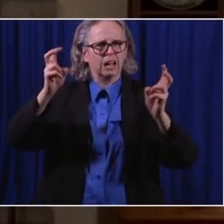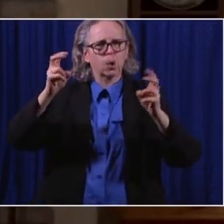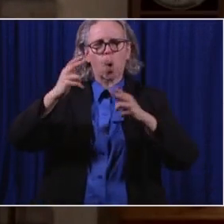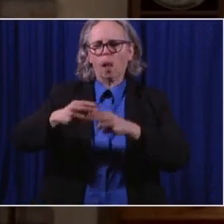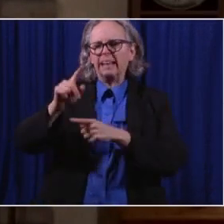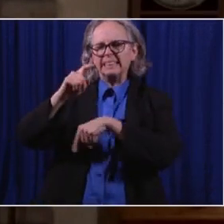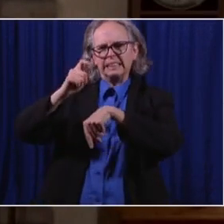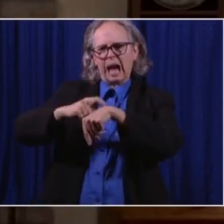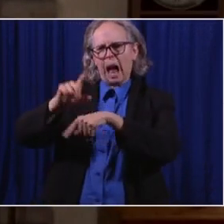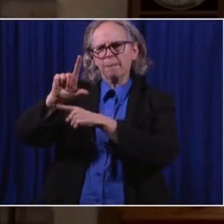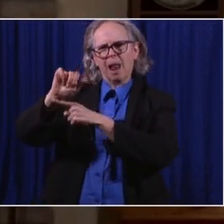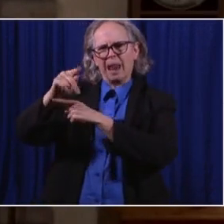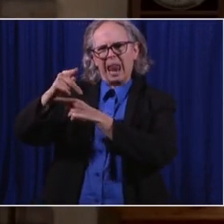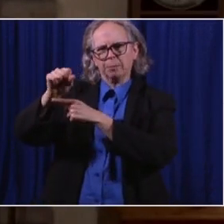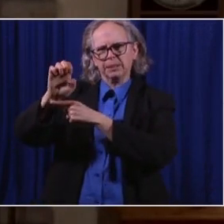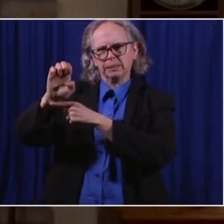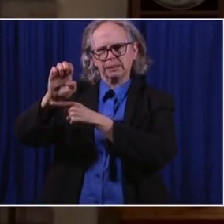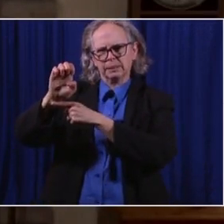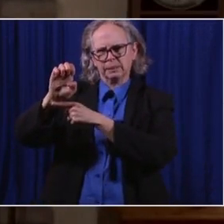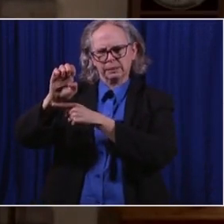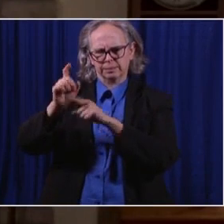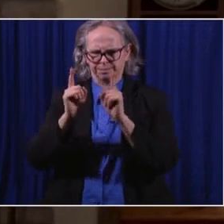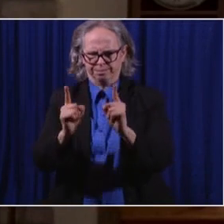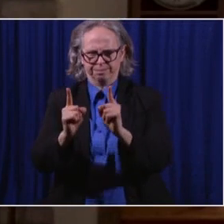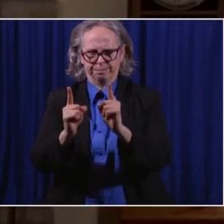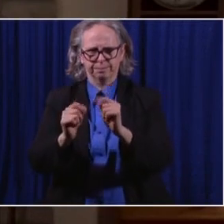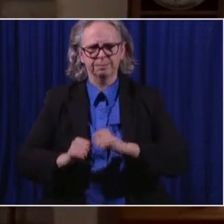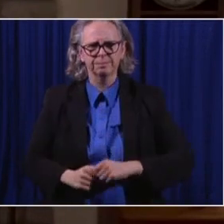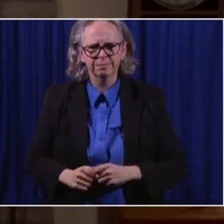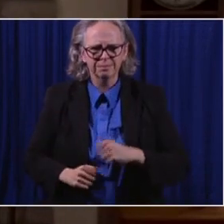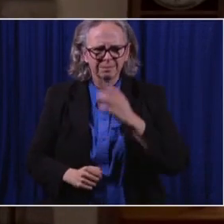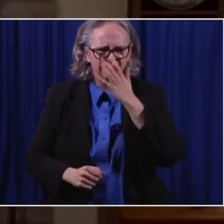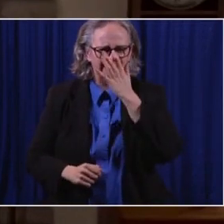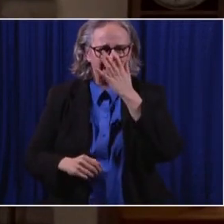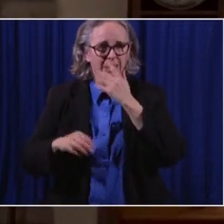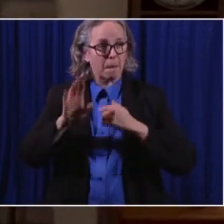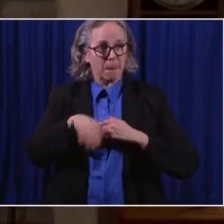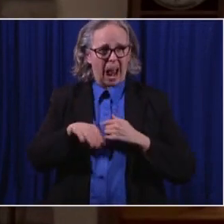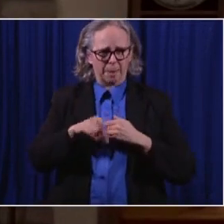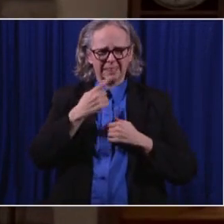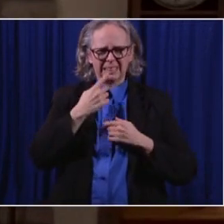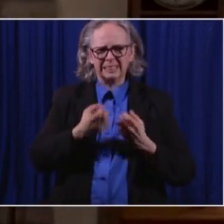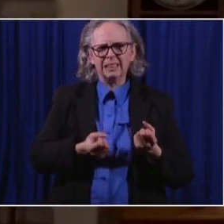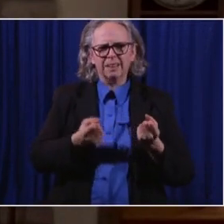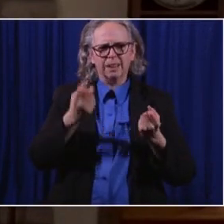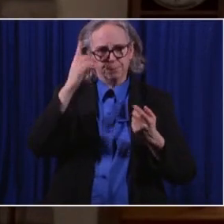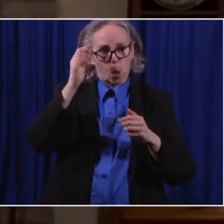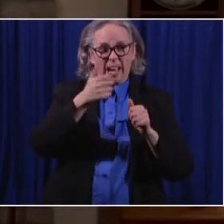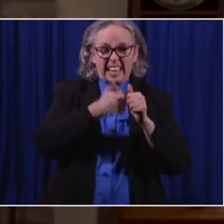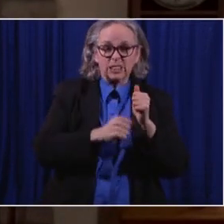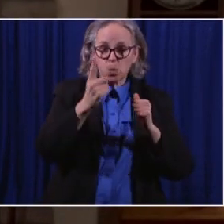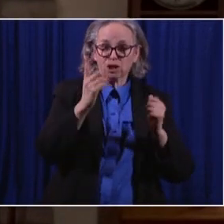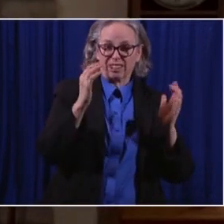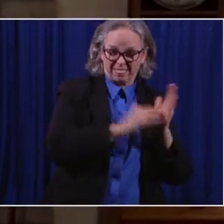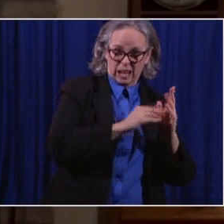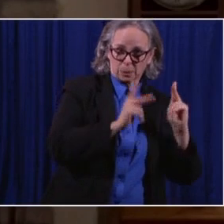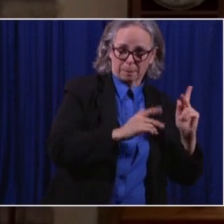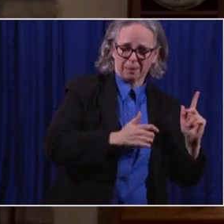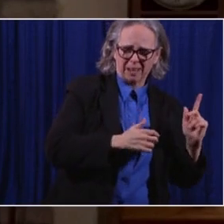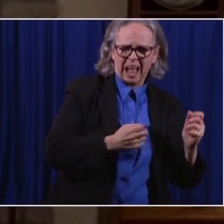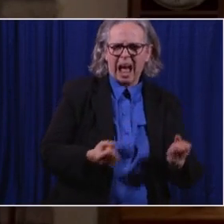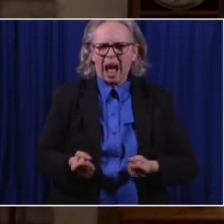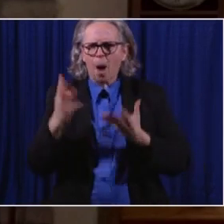And you'll see the key cases per 100,000 residents. Here would be 0. Over here